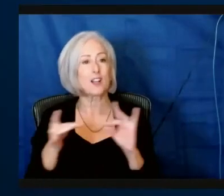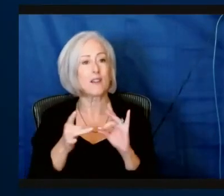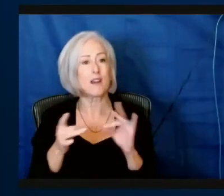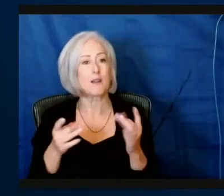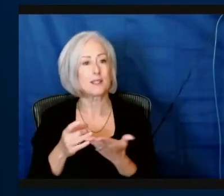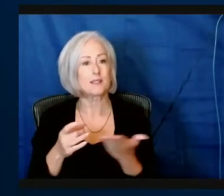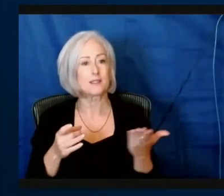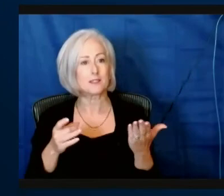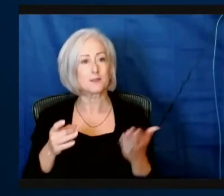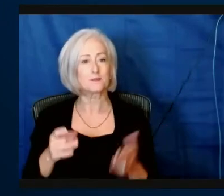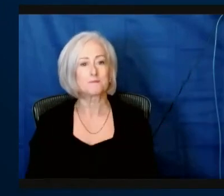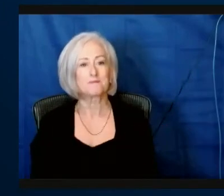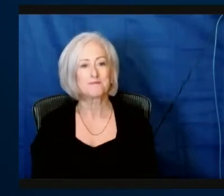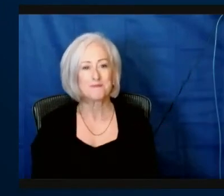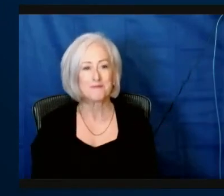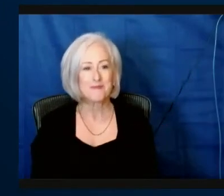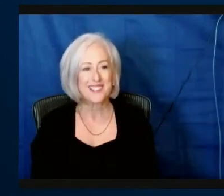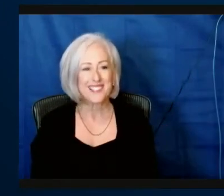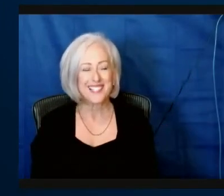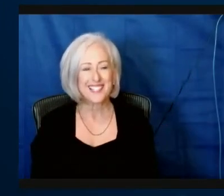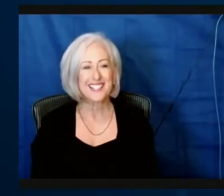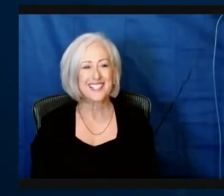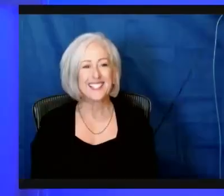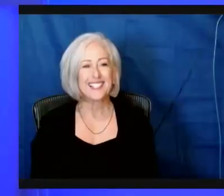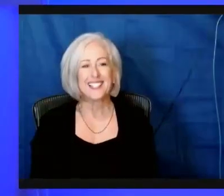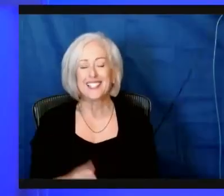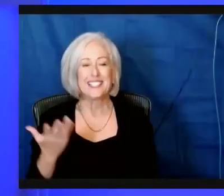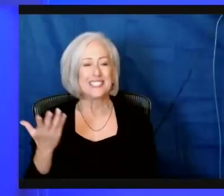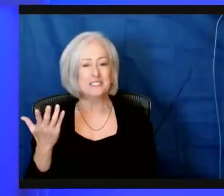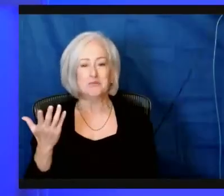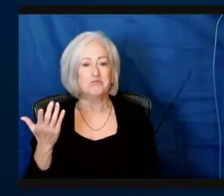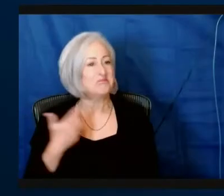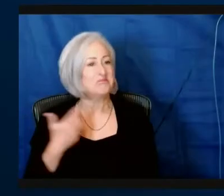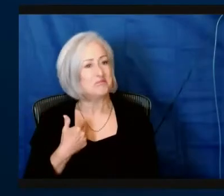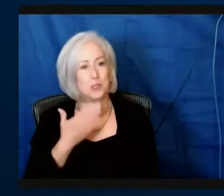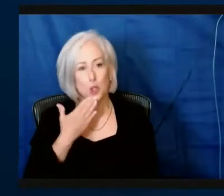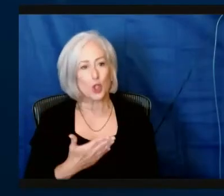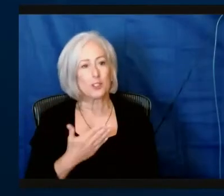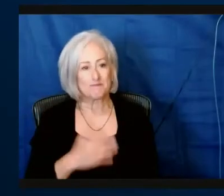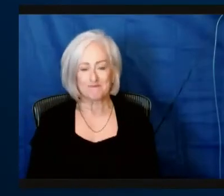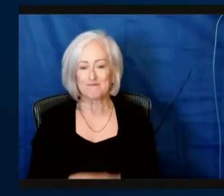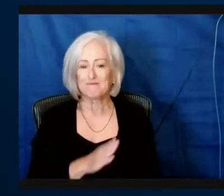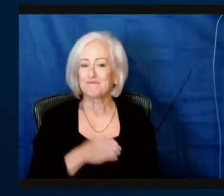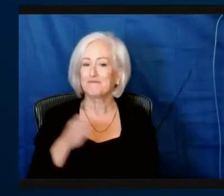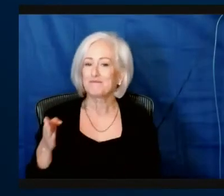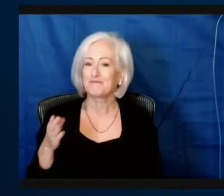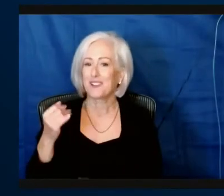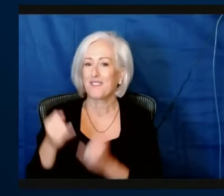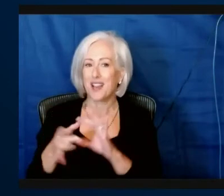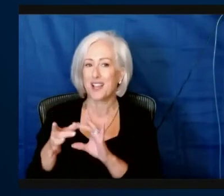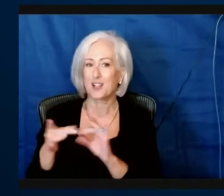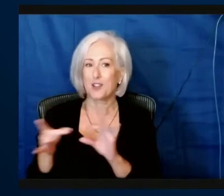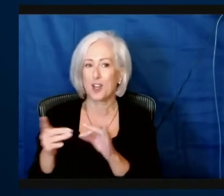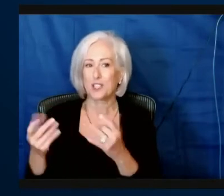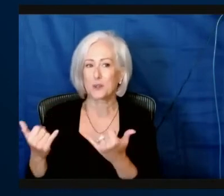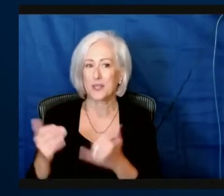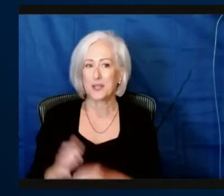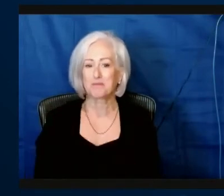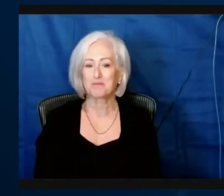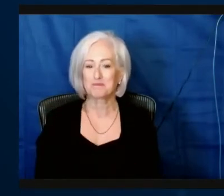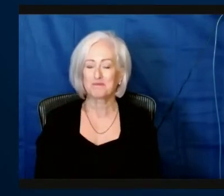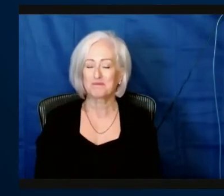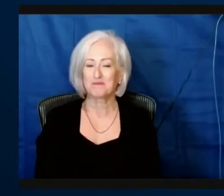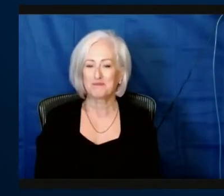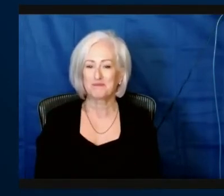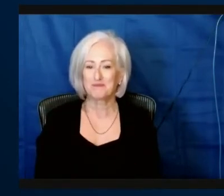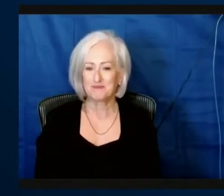I'm pointing around. No, I'm good. All right. Dr. Duckett, Dr. McDonald, final thoughts for today? Well,